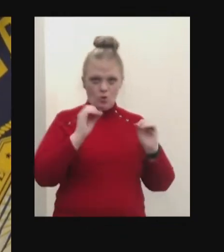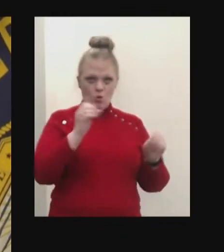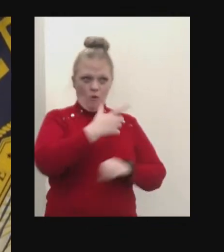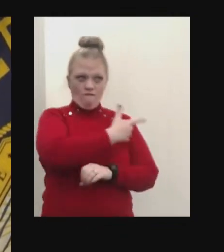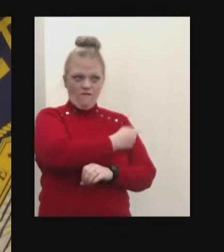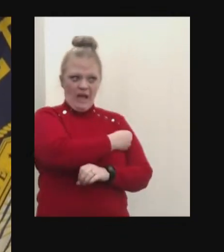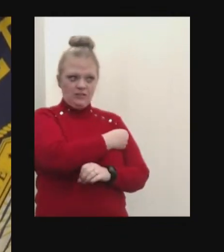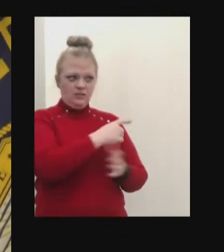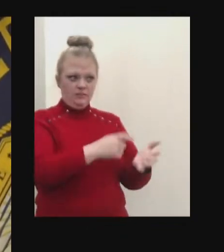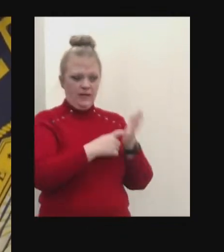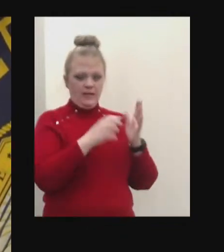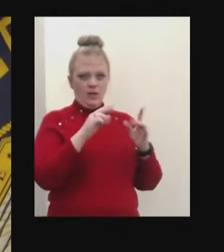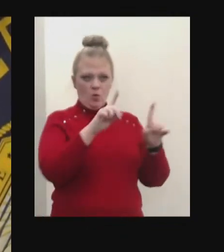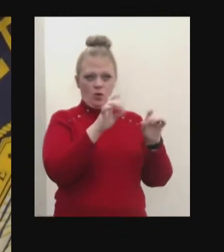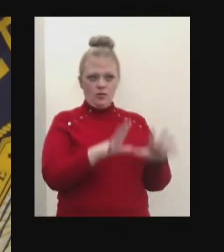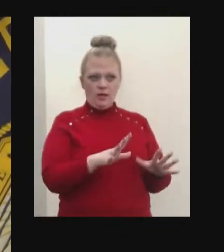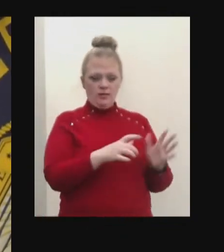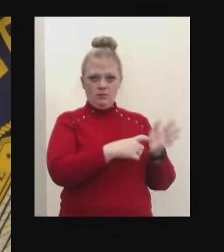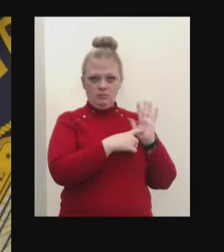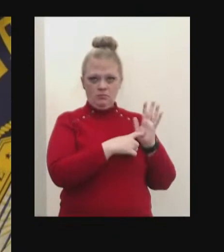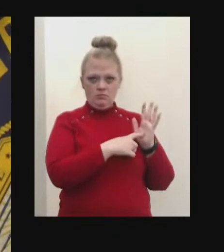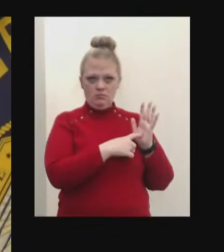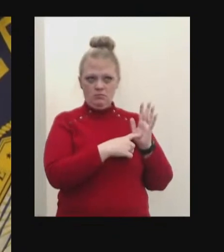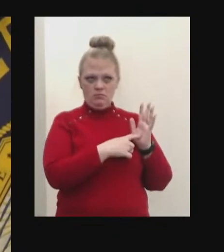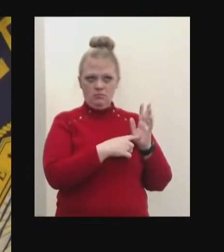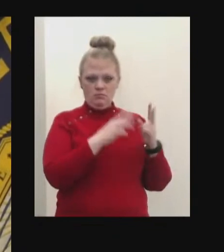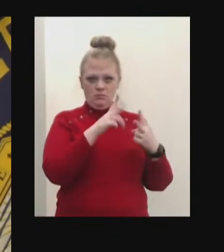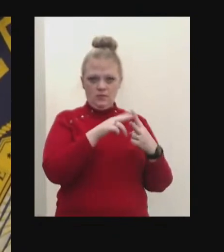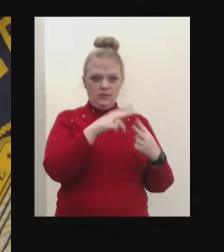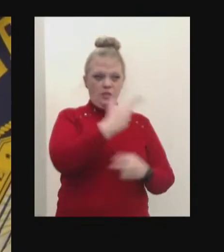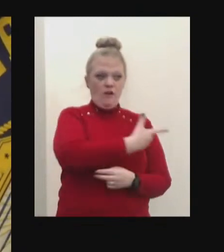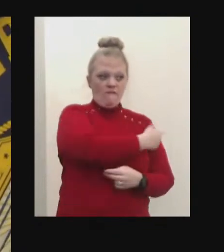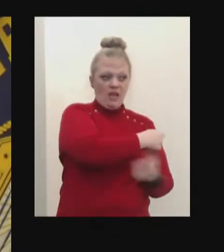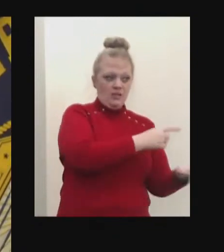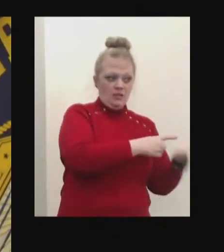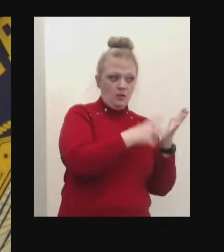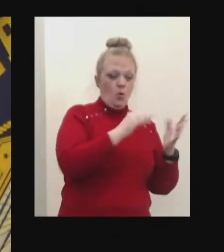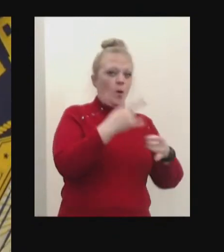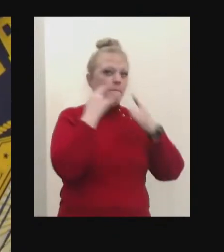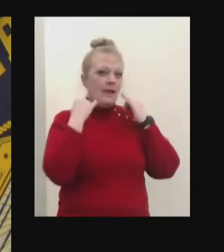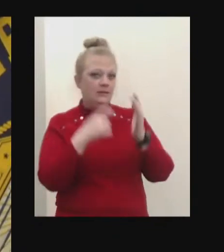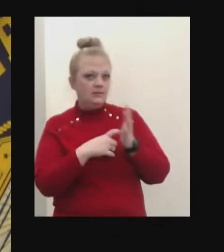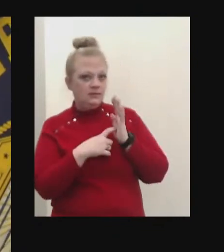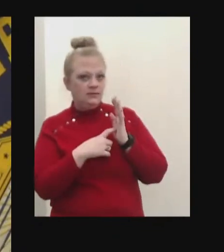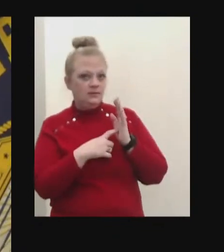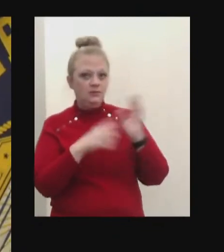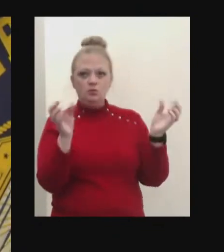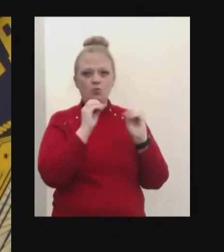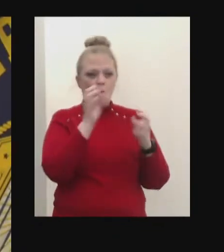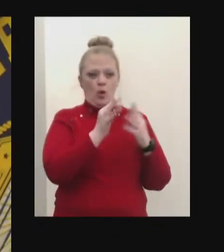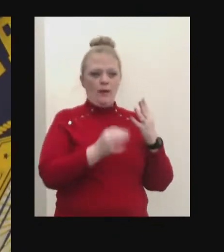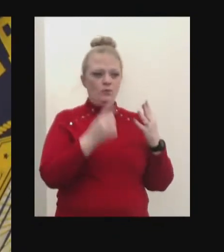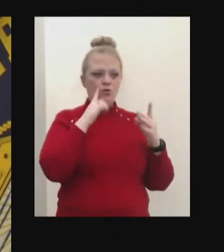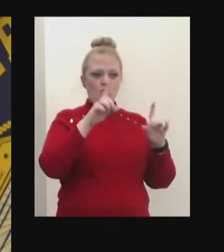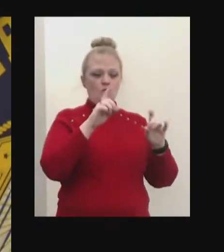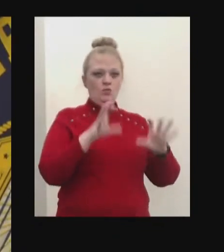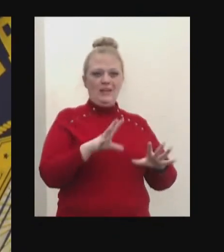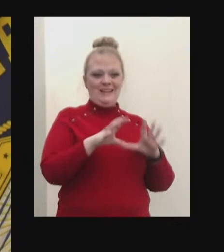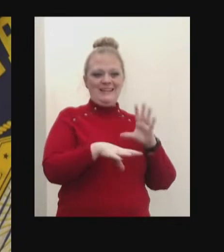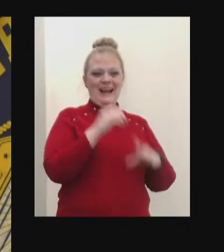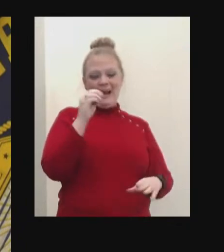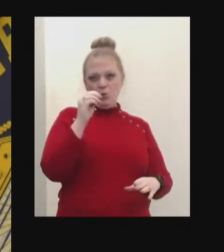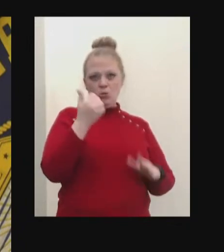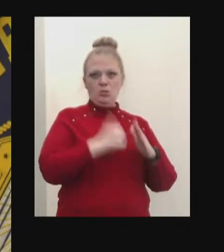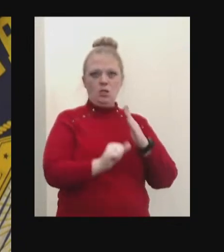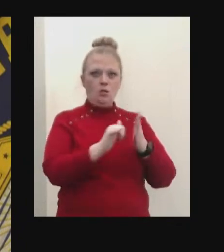out. It is a vaccine mandate or a mask requirement. So they do not have the option to do testing out under New York State. It is